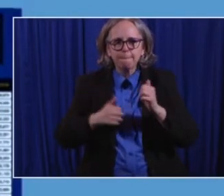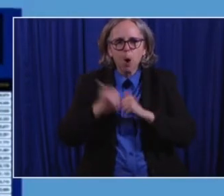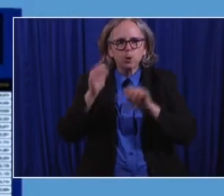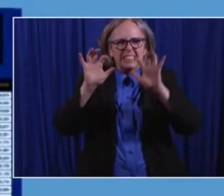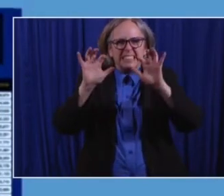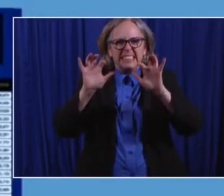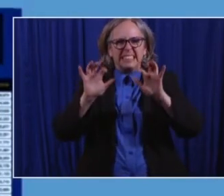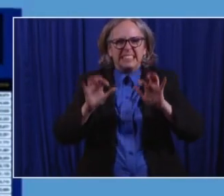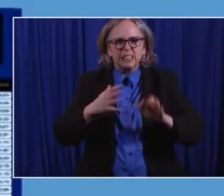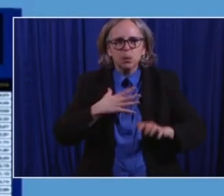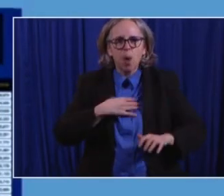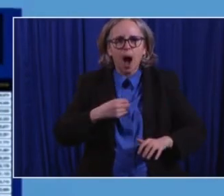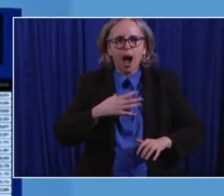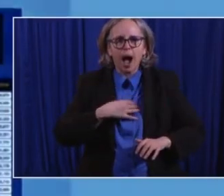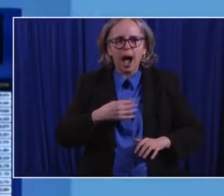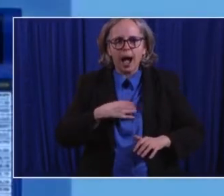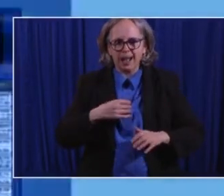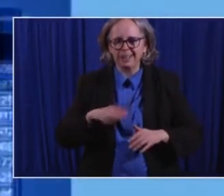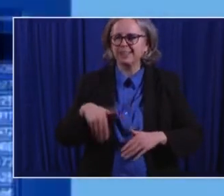one.